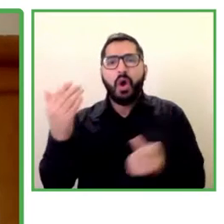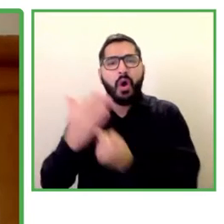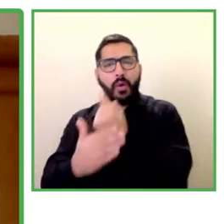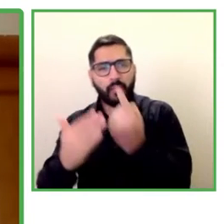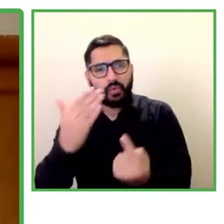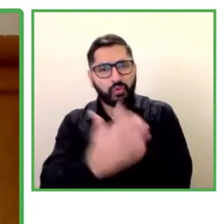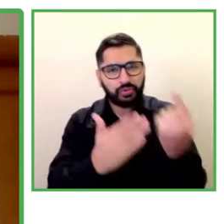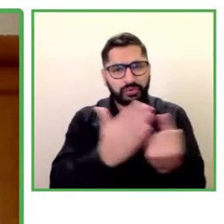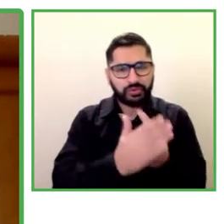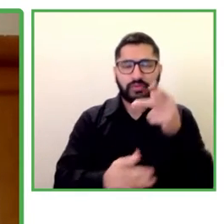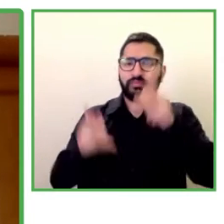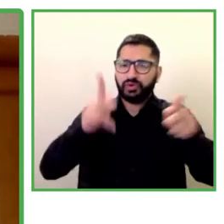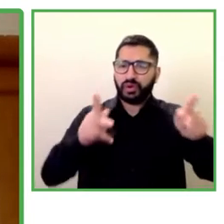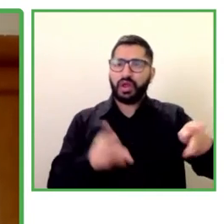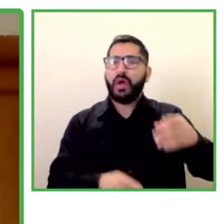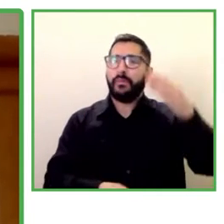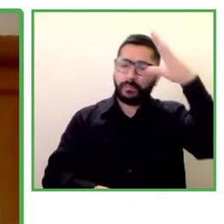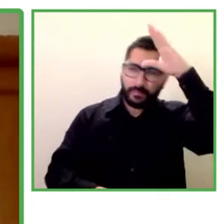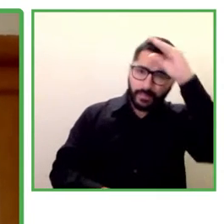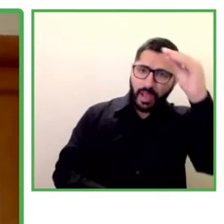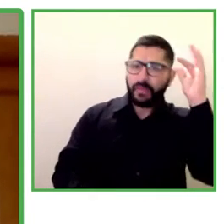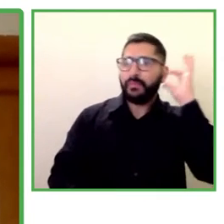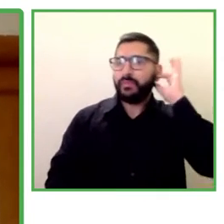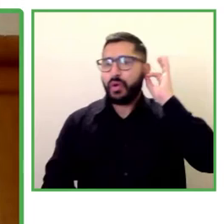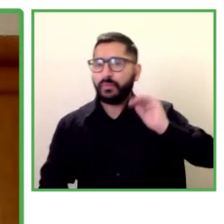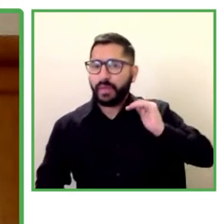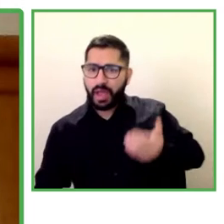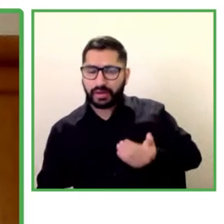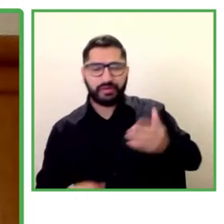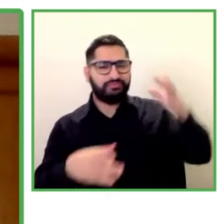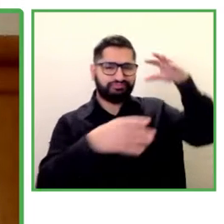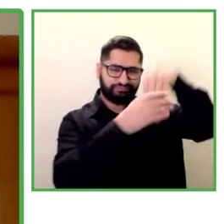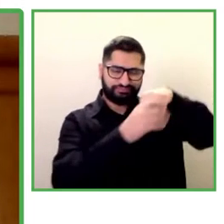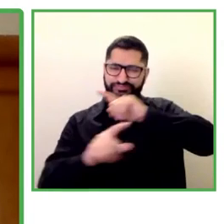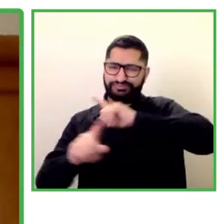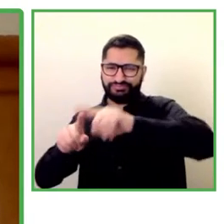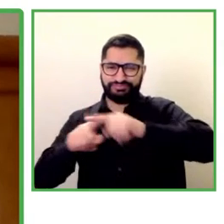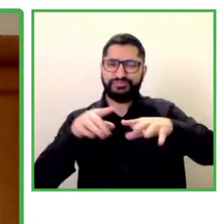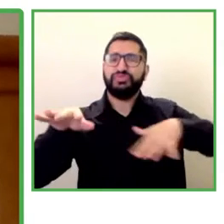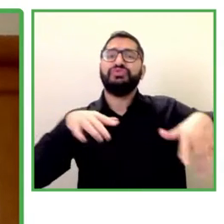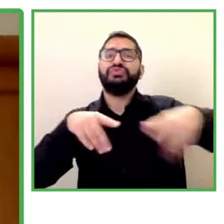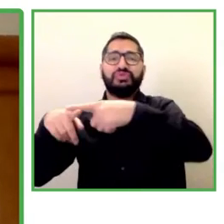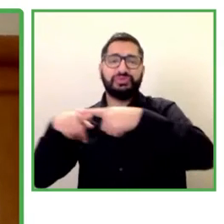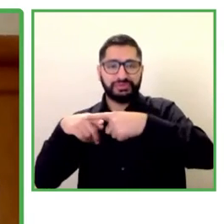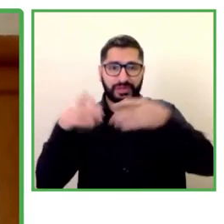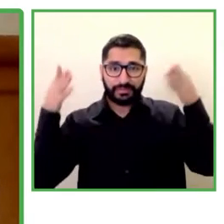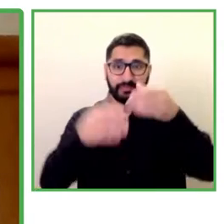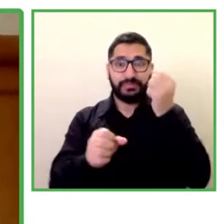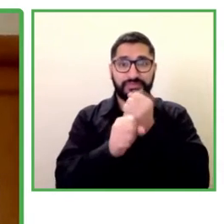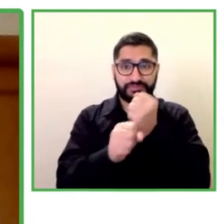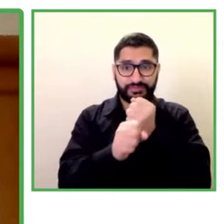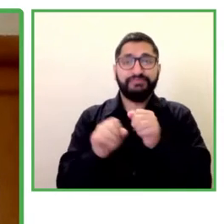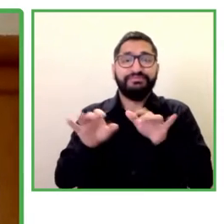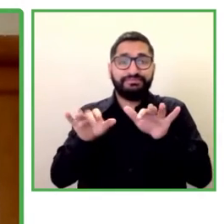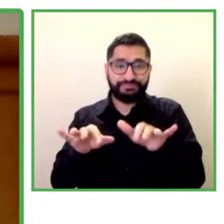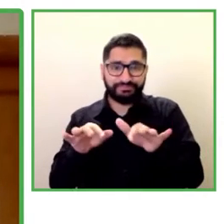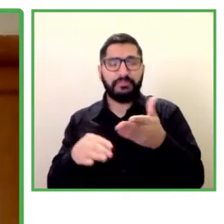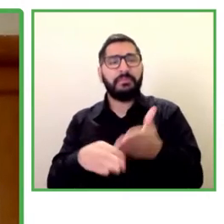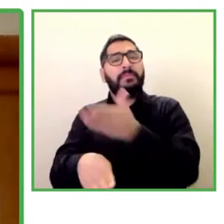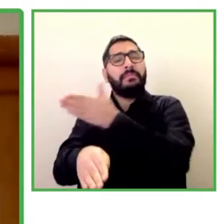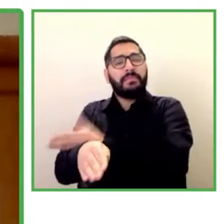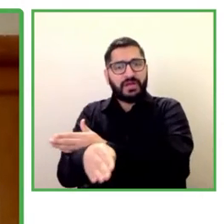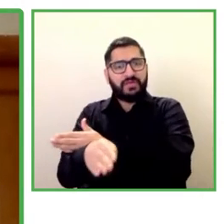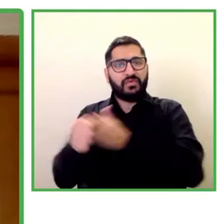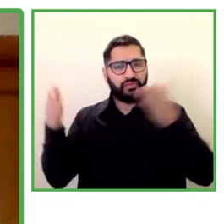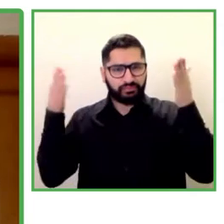men. And I also work in managing organizations of social well-being. Before being a general secretary,